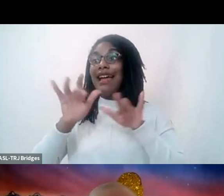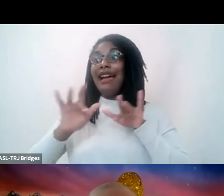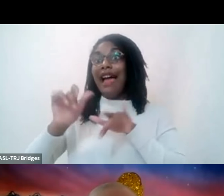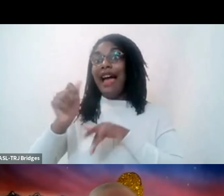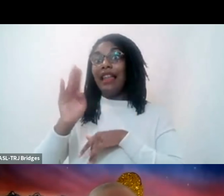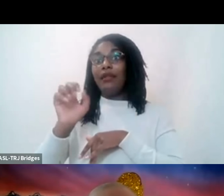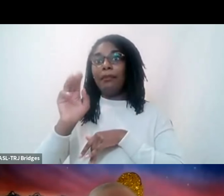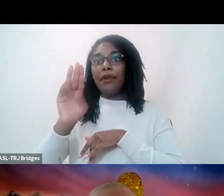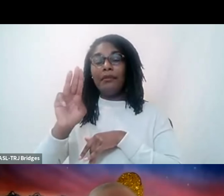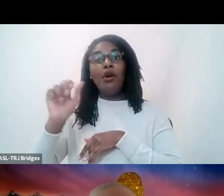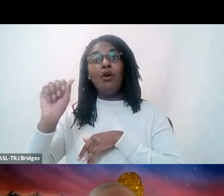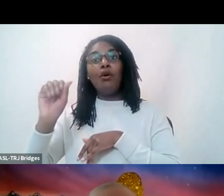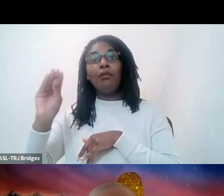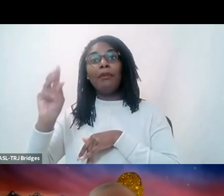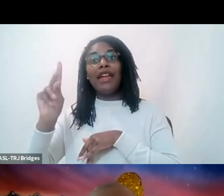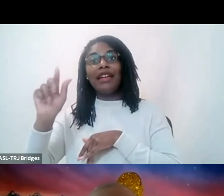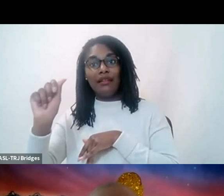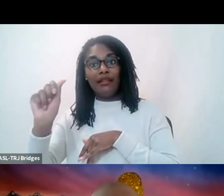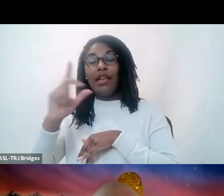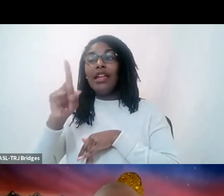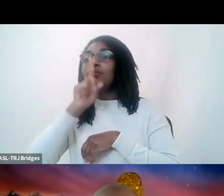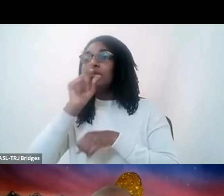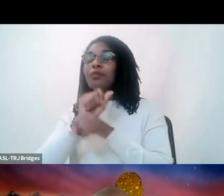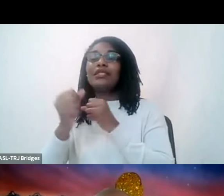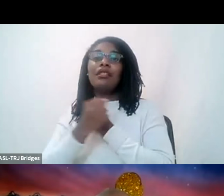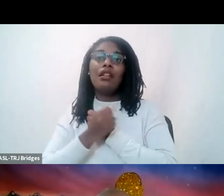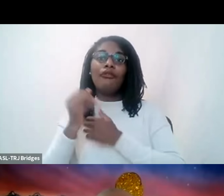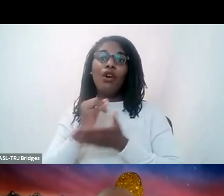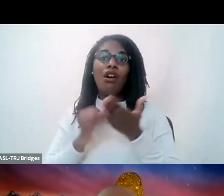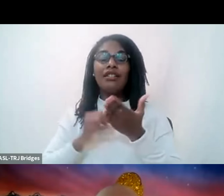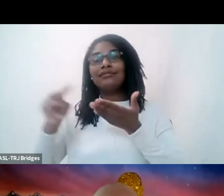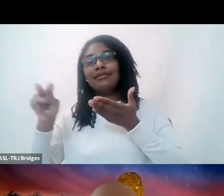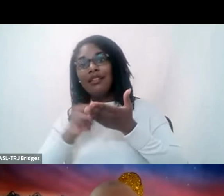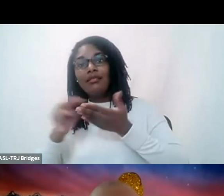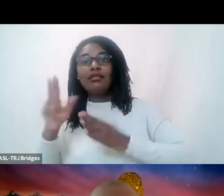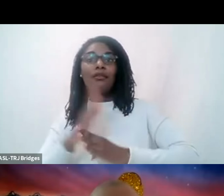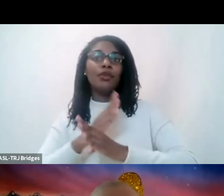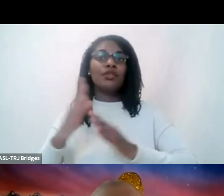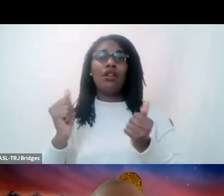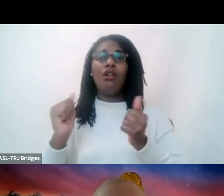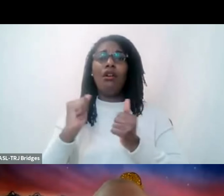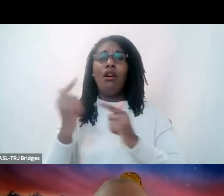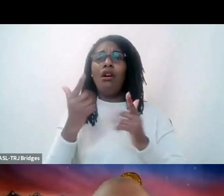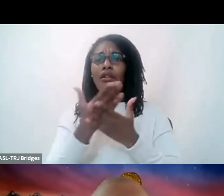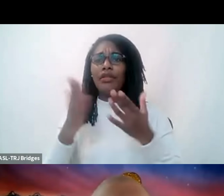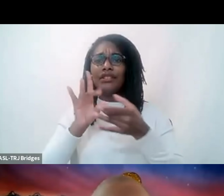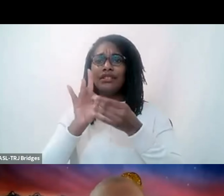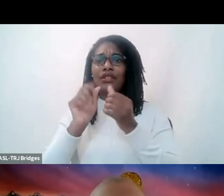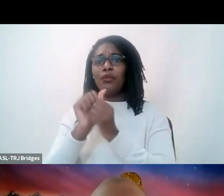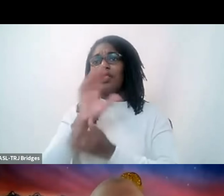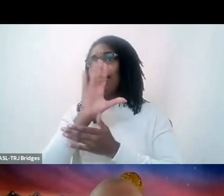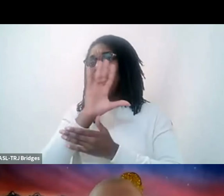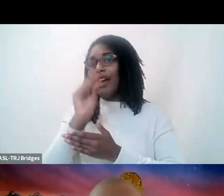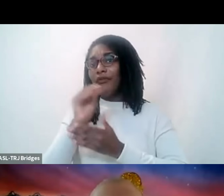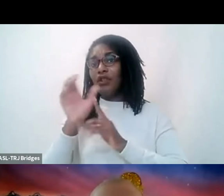on the Blue Note Records. A true lover of art, dance, music, and all things pertaining to African culture,